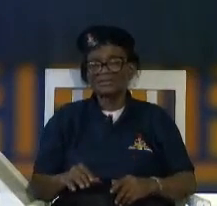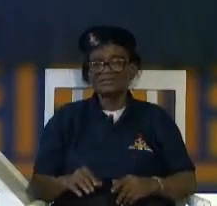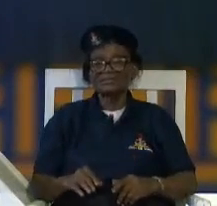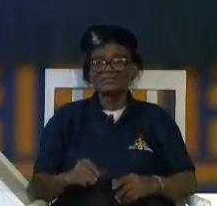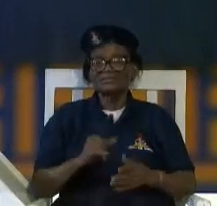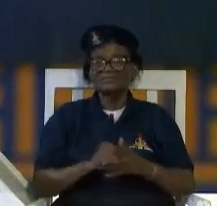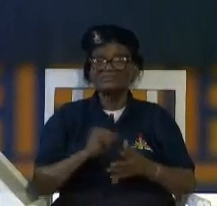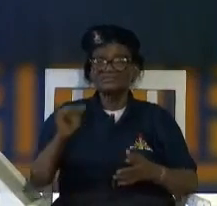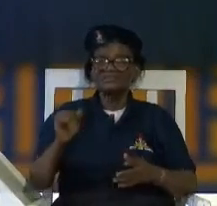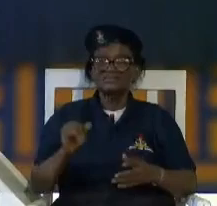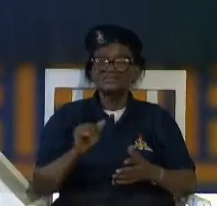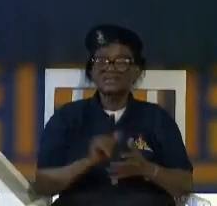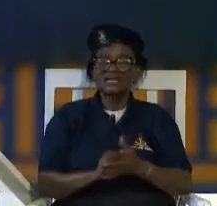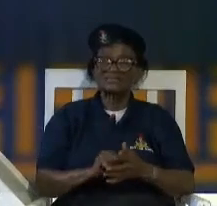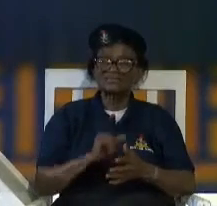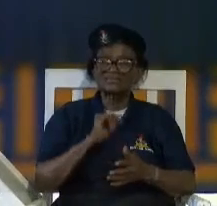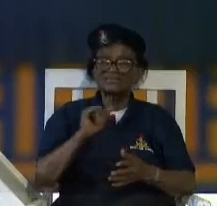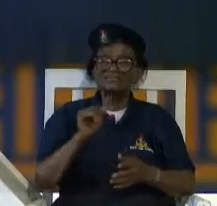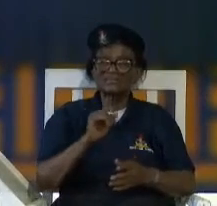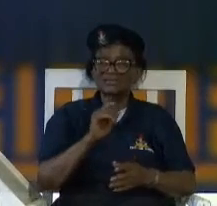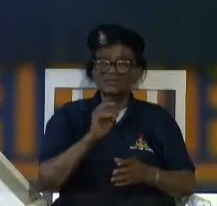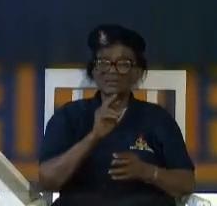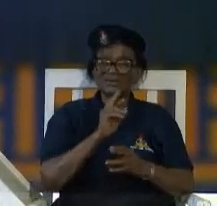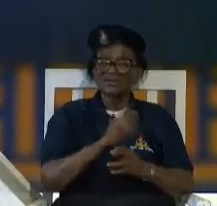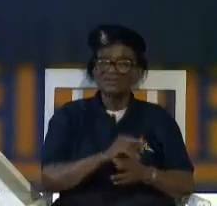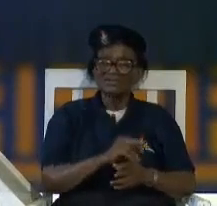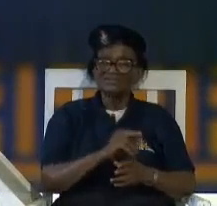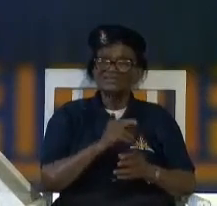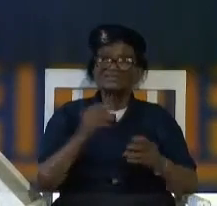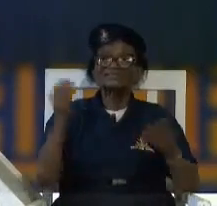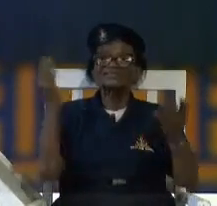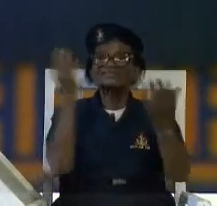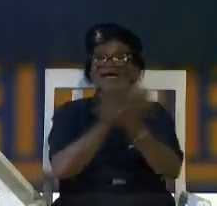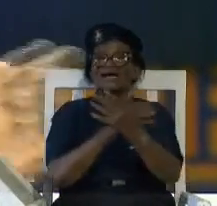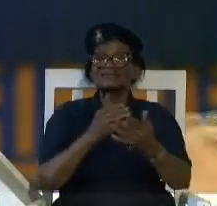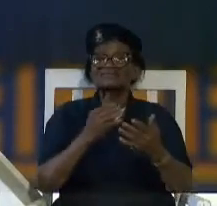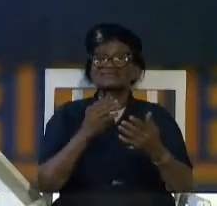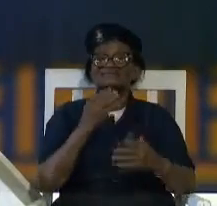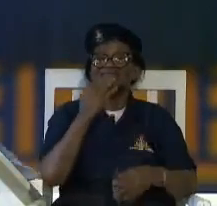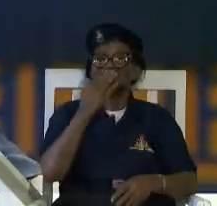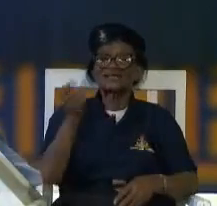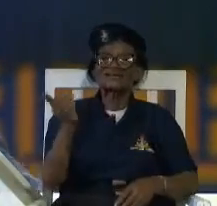It is that it is already bad. Thank you.